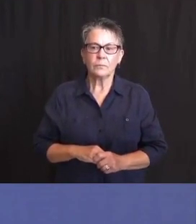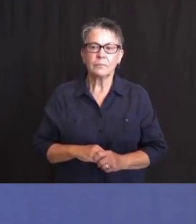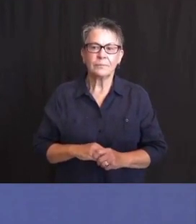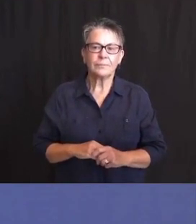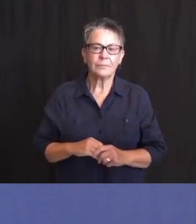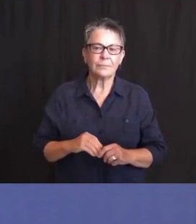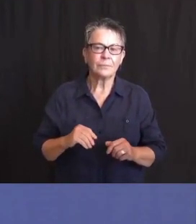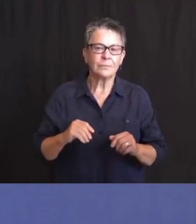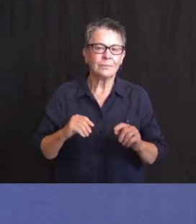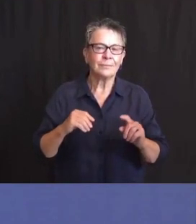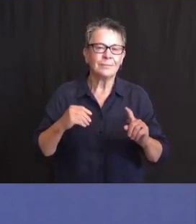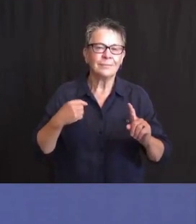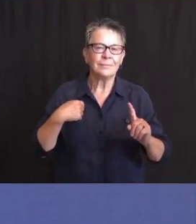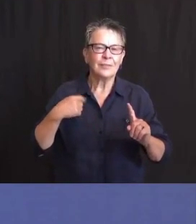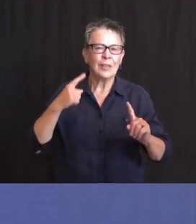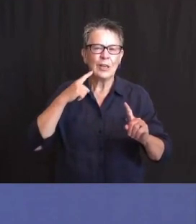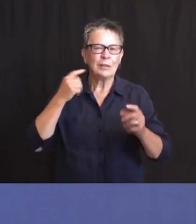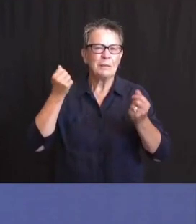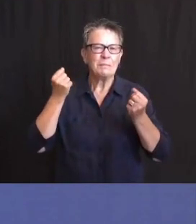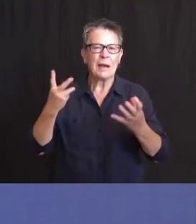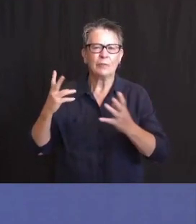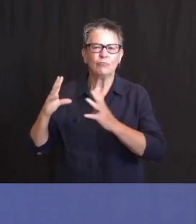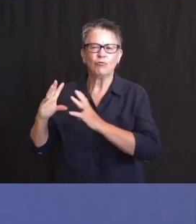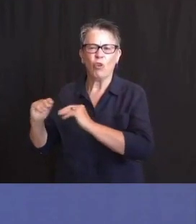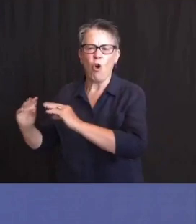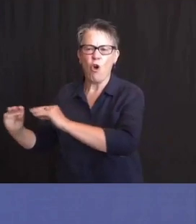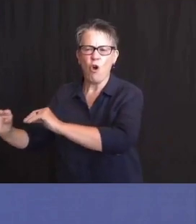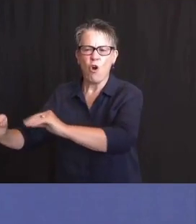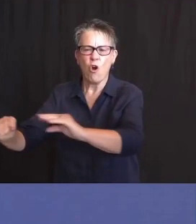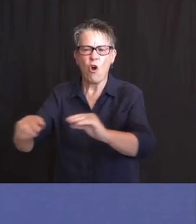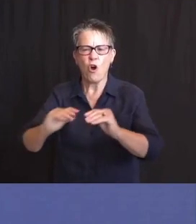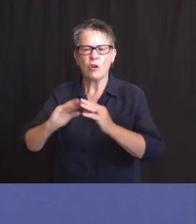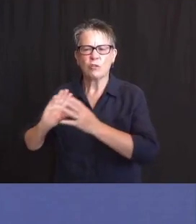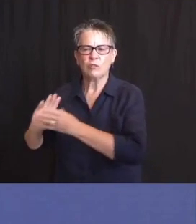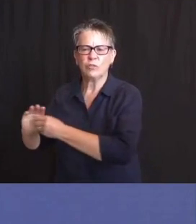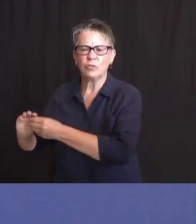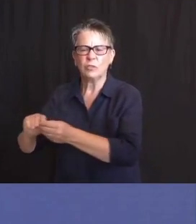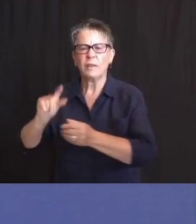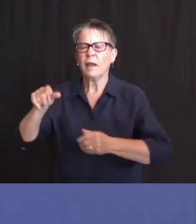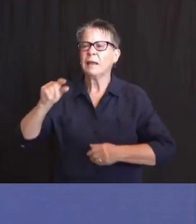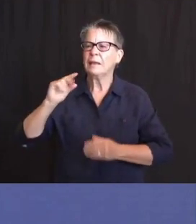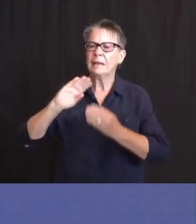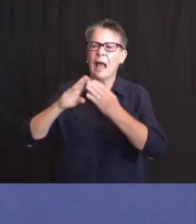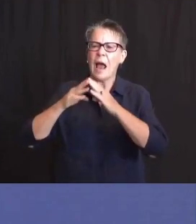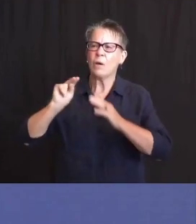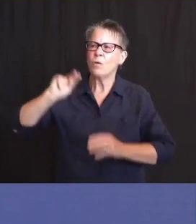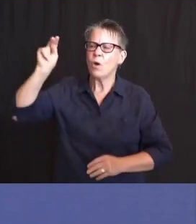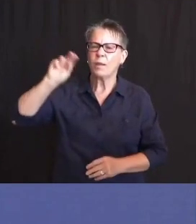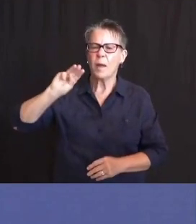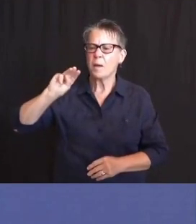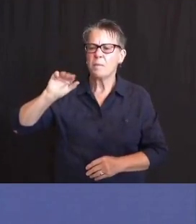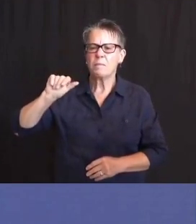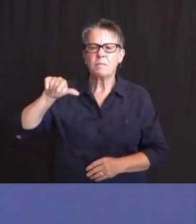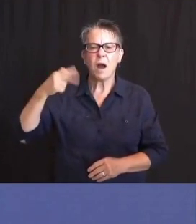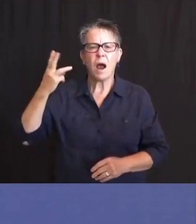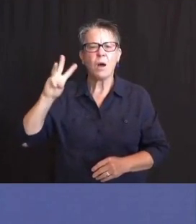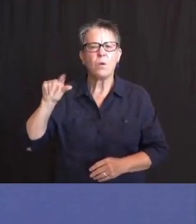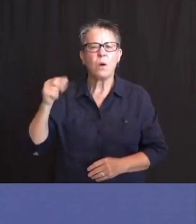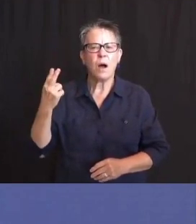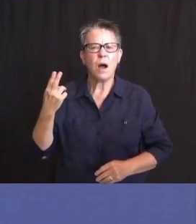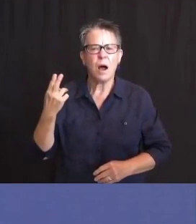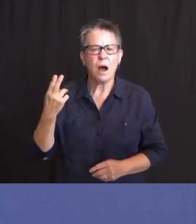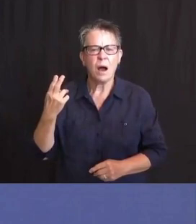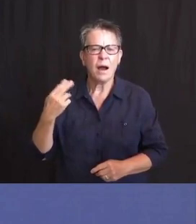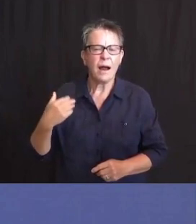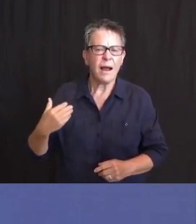friend, Bill LaForette, up in Mahwah, first raised it with me a number of weeks ago. This whole notion of what they're now calling